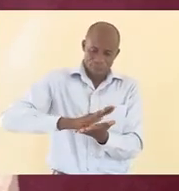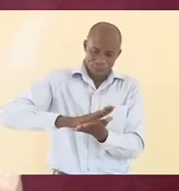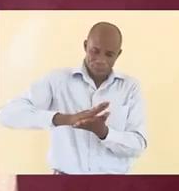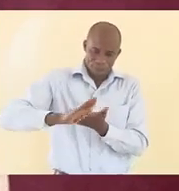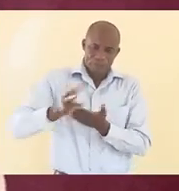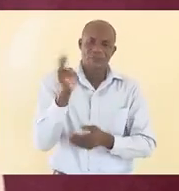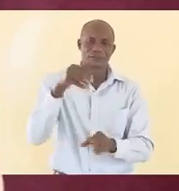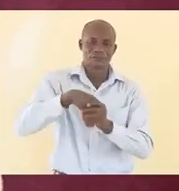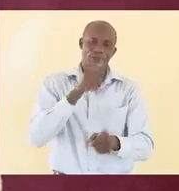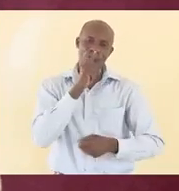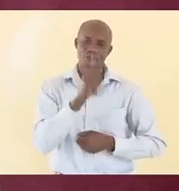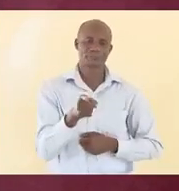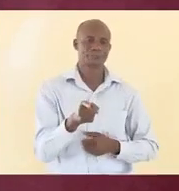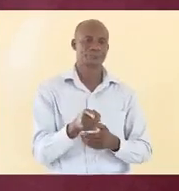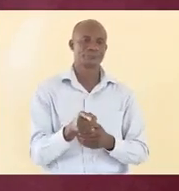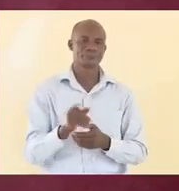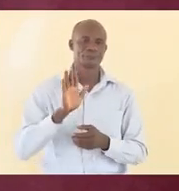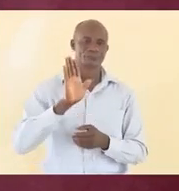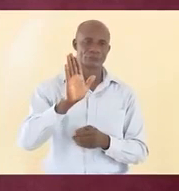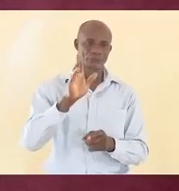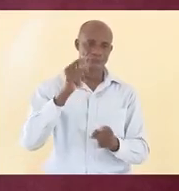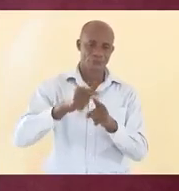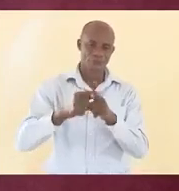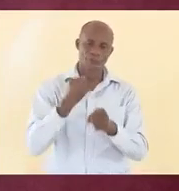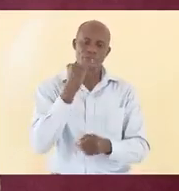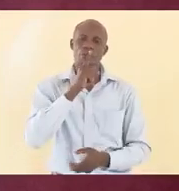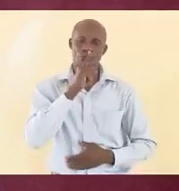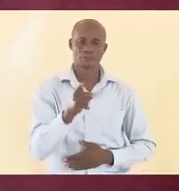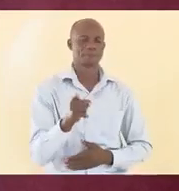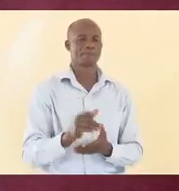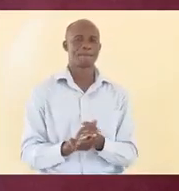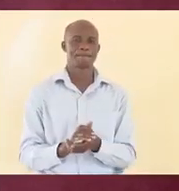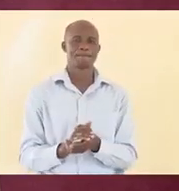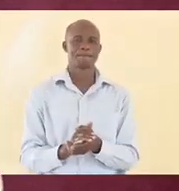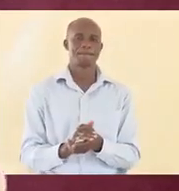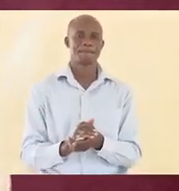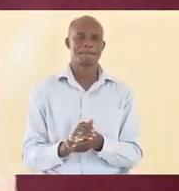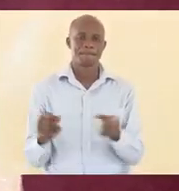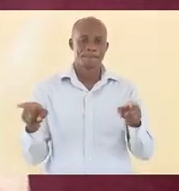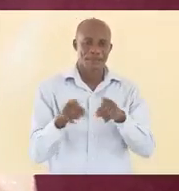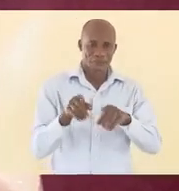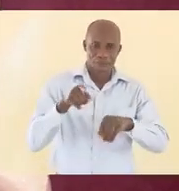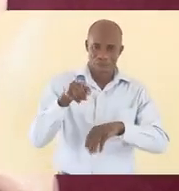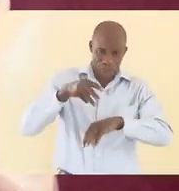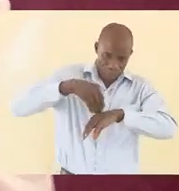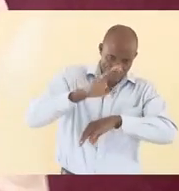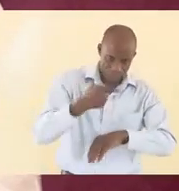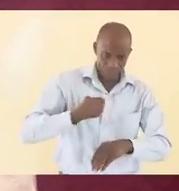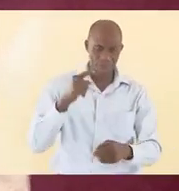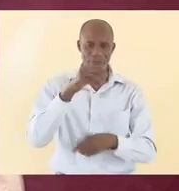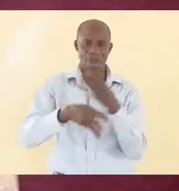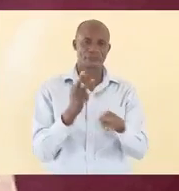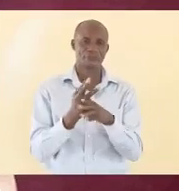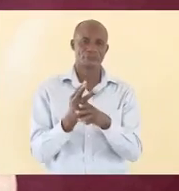Sanctify them in the truth. Your word is truth. As you sent me into the